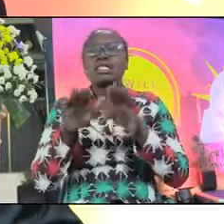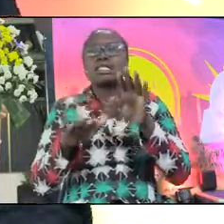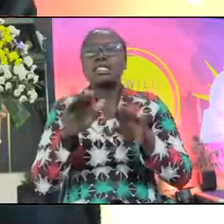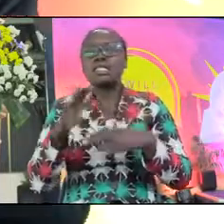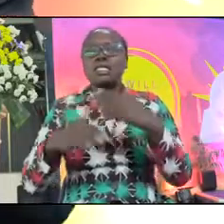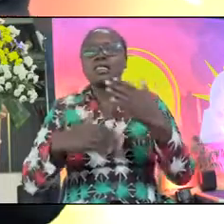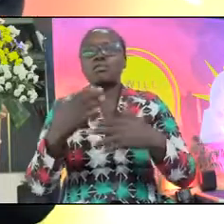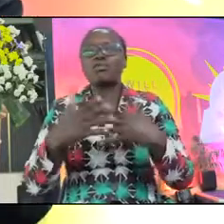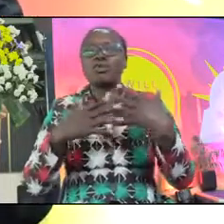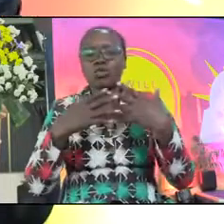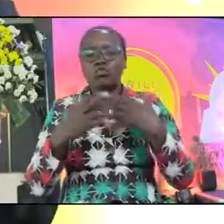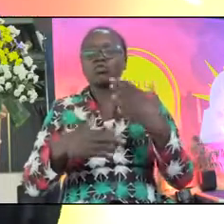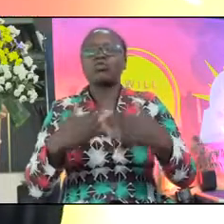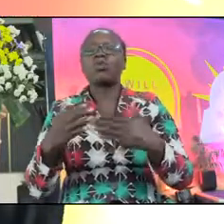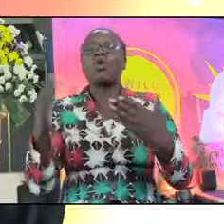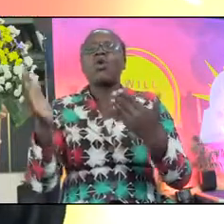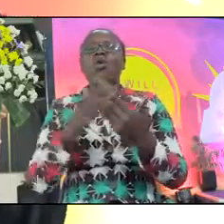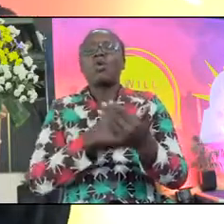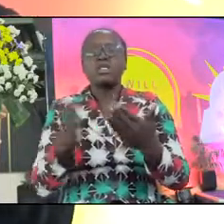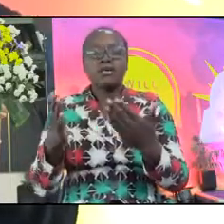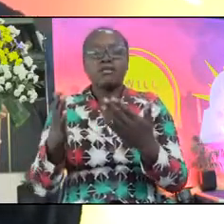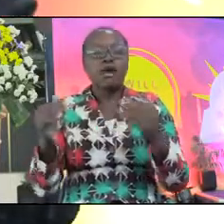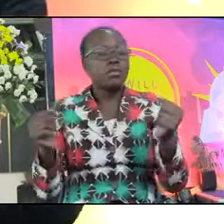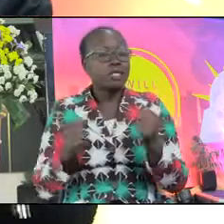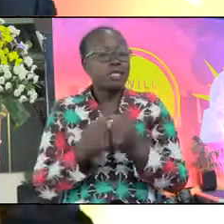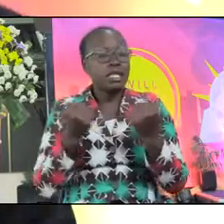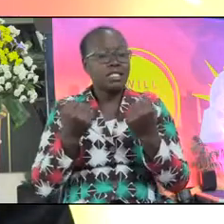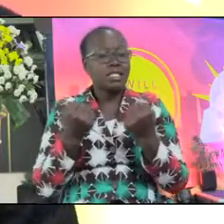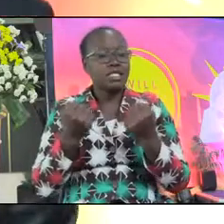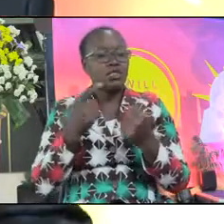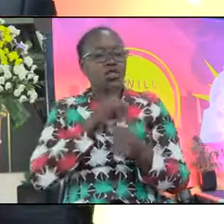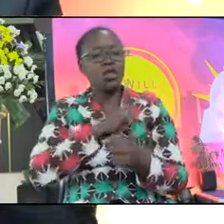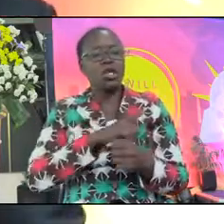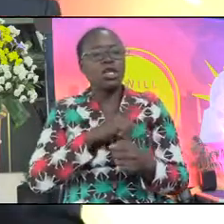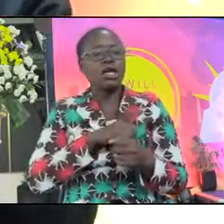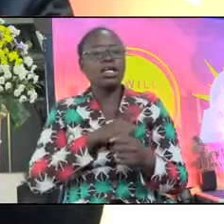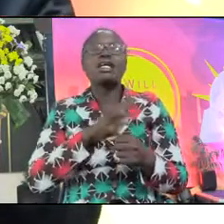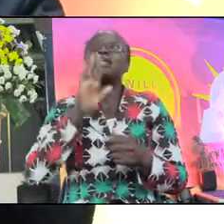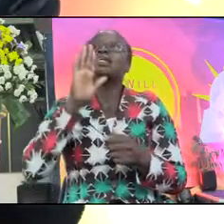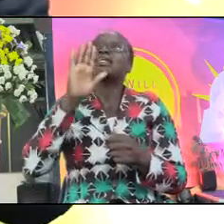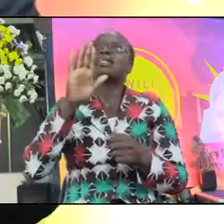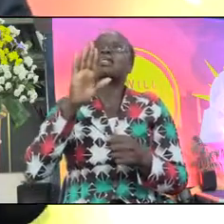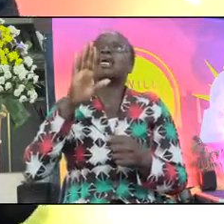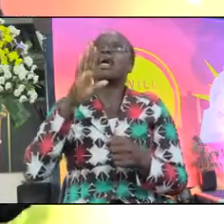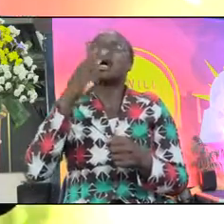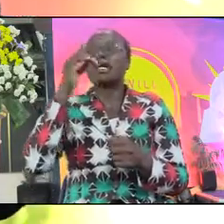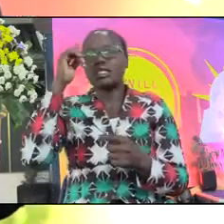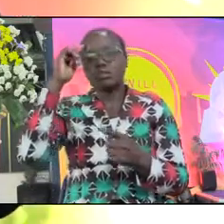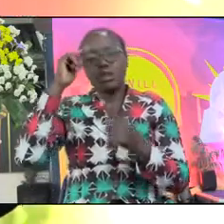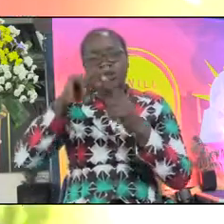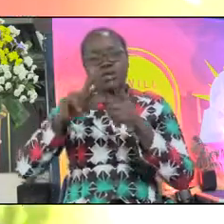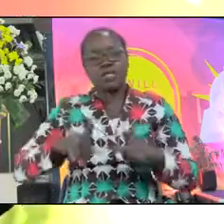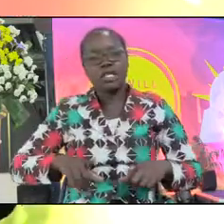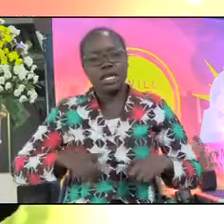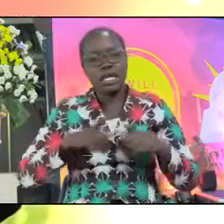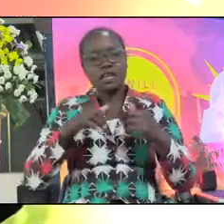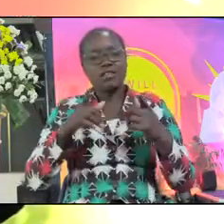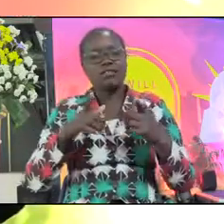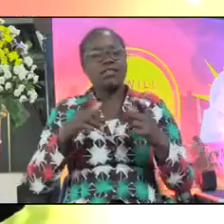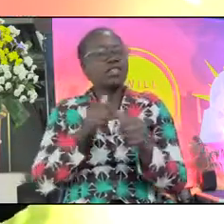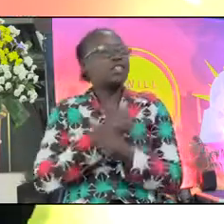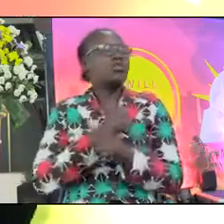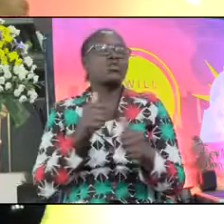billows go whole, whatever your lot, He has taught us to say what? It is